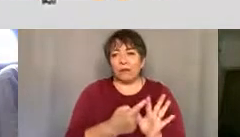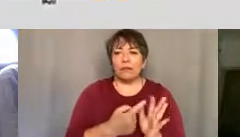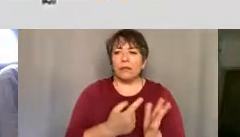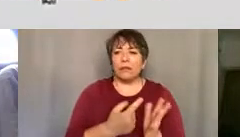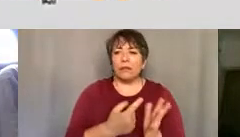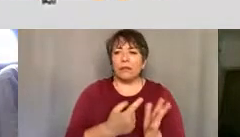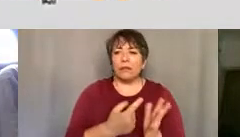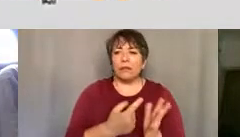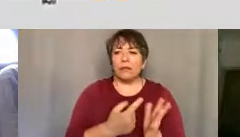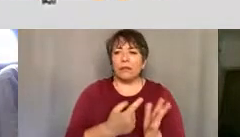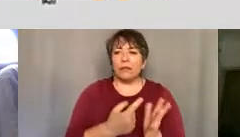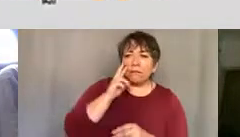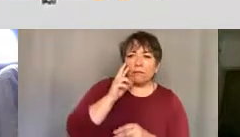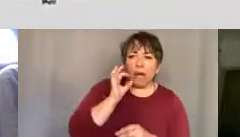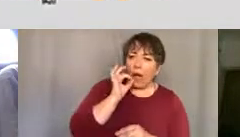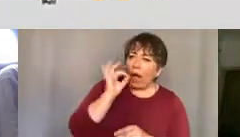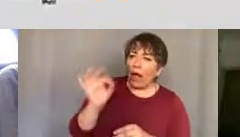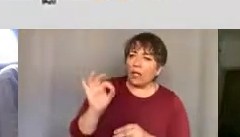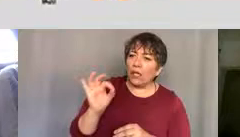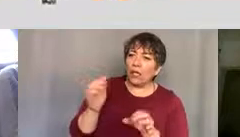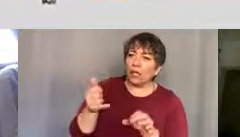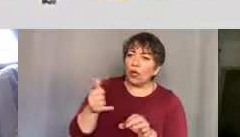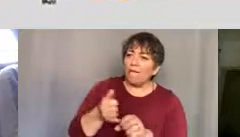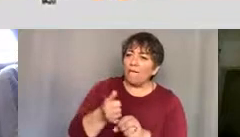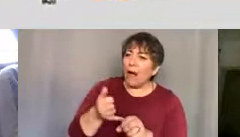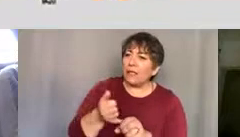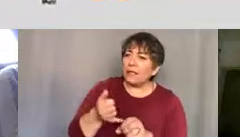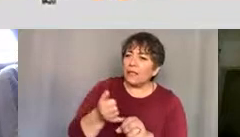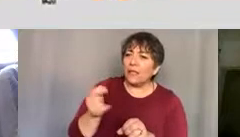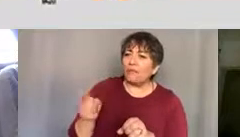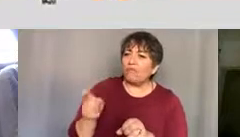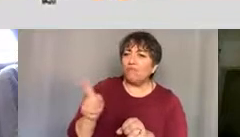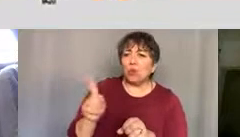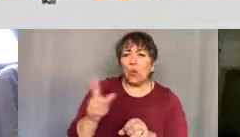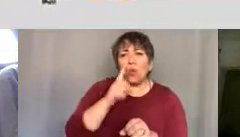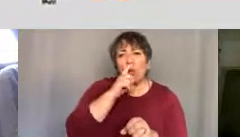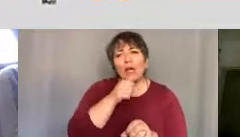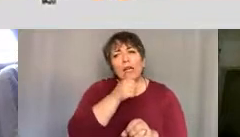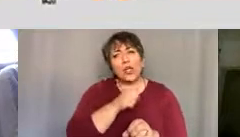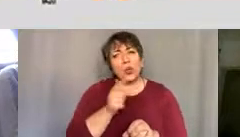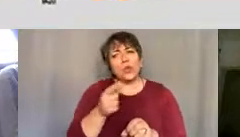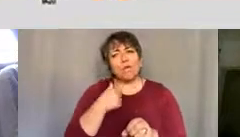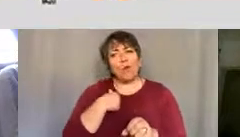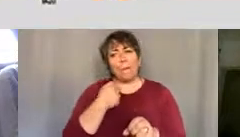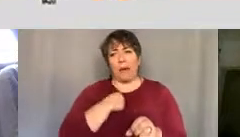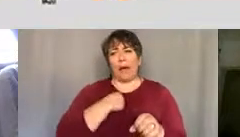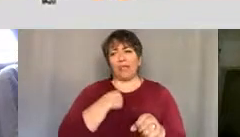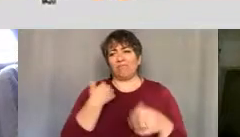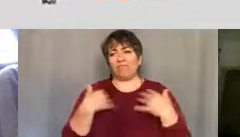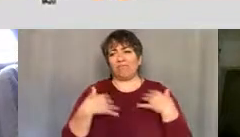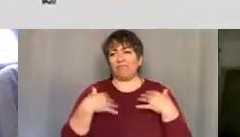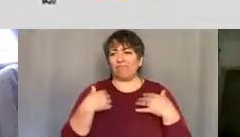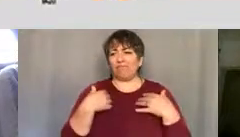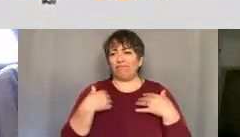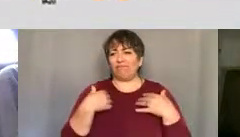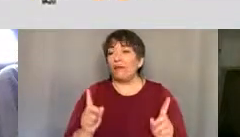things to be able to support people at home, you know, some paracetamol or ibuprofen, those sort of things that can